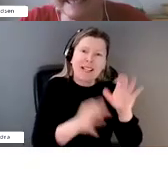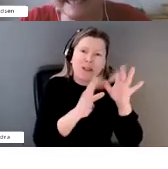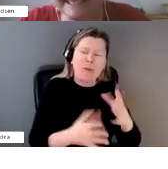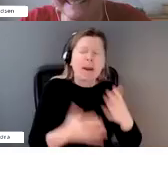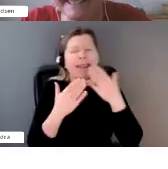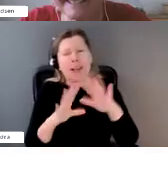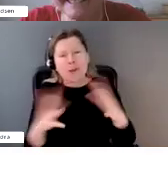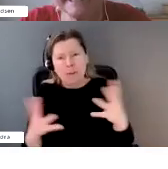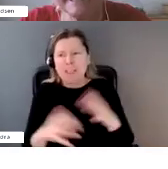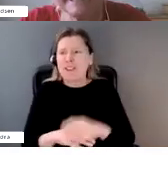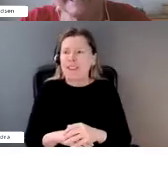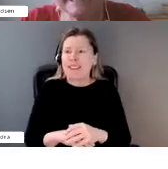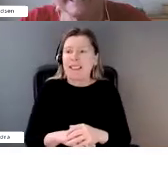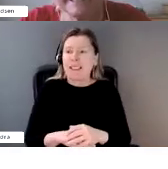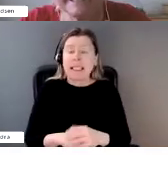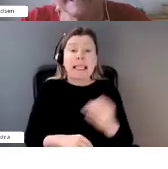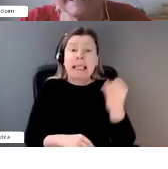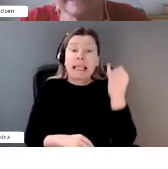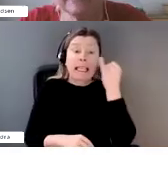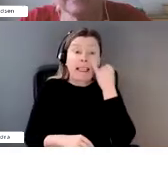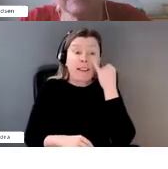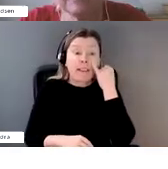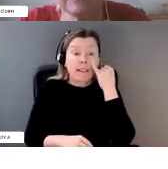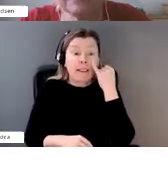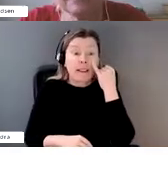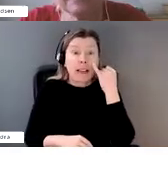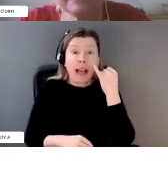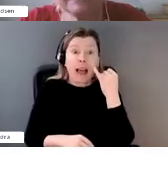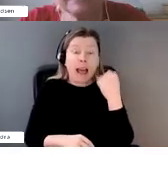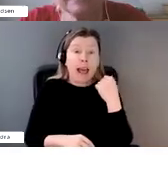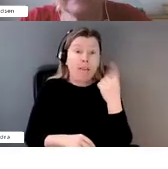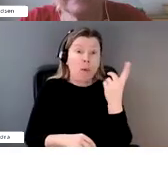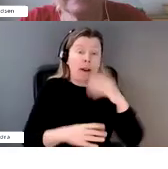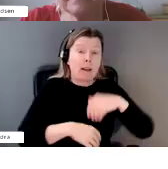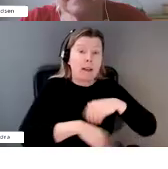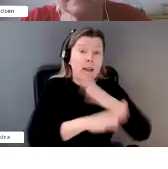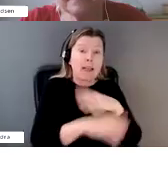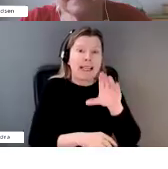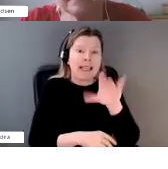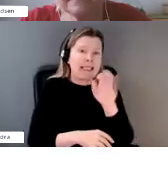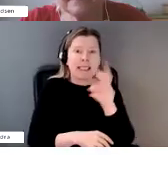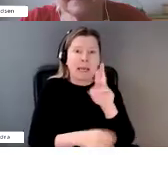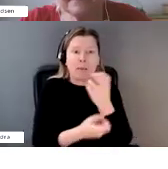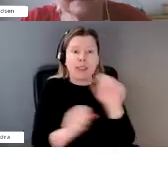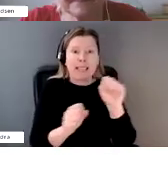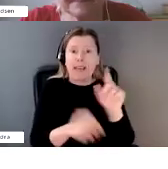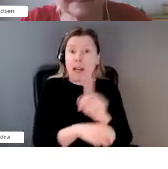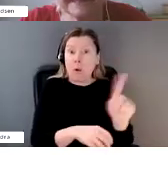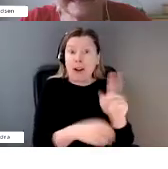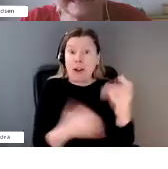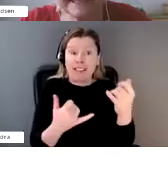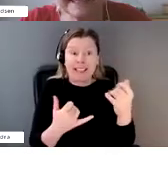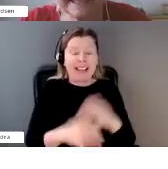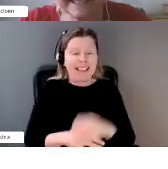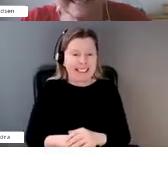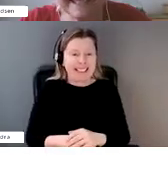much, everybody. If you are stay tuning, we do have another webinar on cyber safety that is coming up at 1 o'clock. So if you want to spend